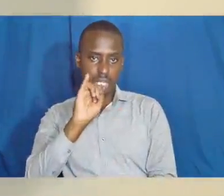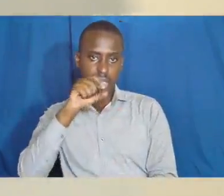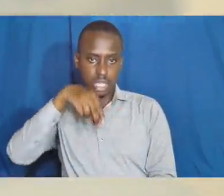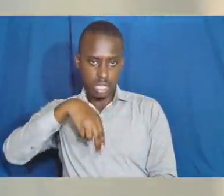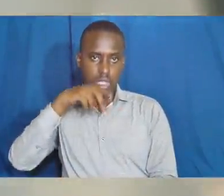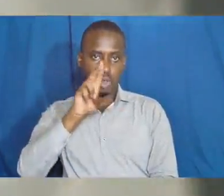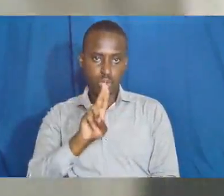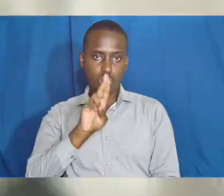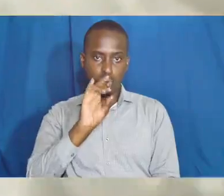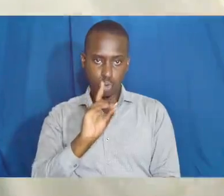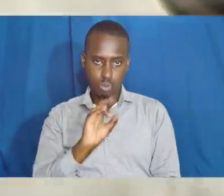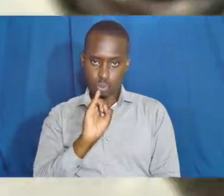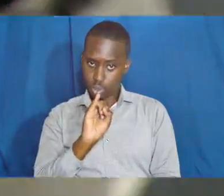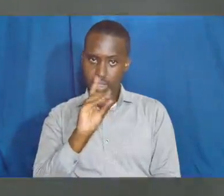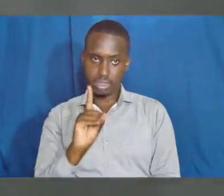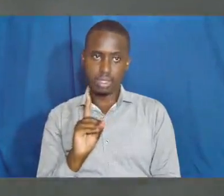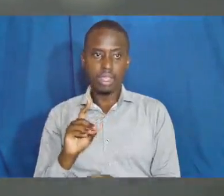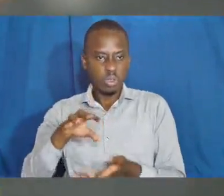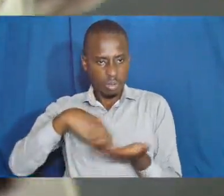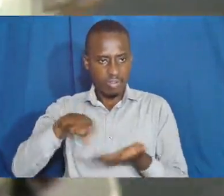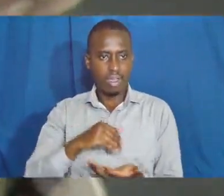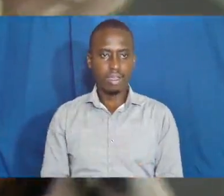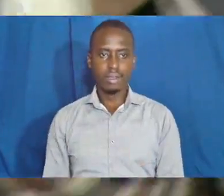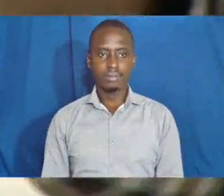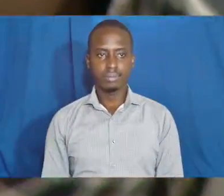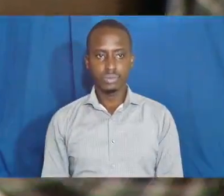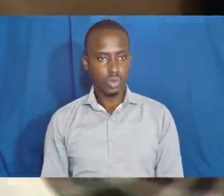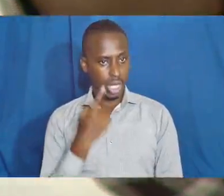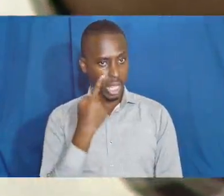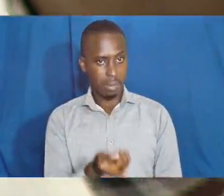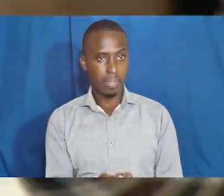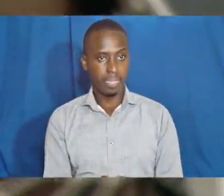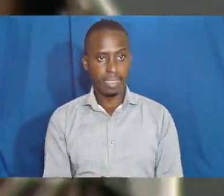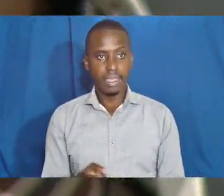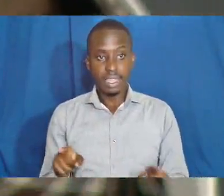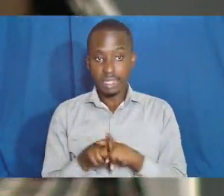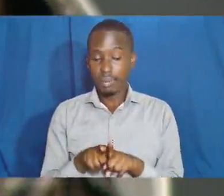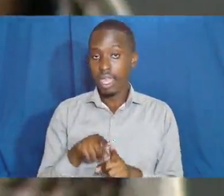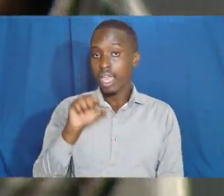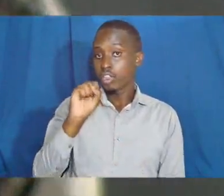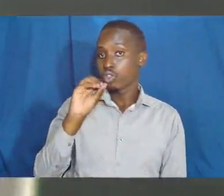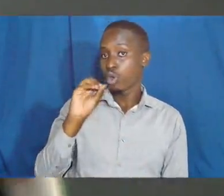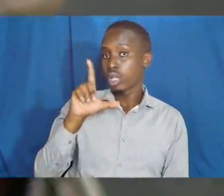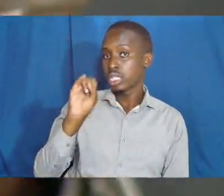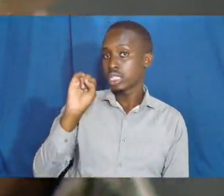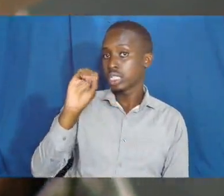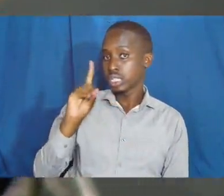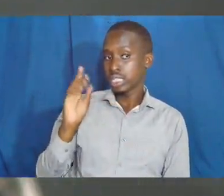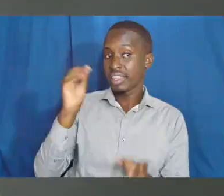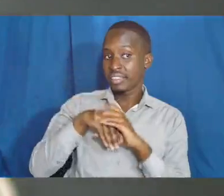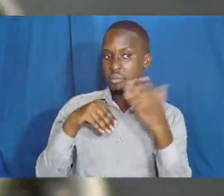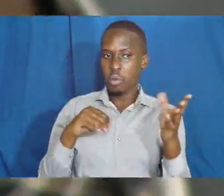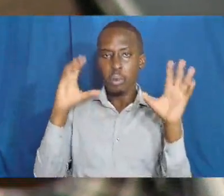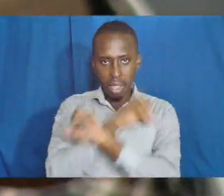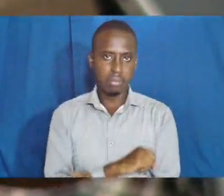liquid mixture. Look at this one. So the solid that I put there has